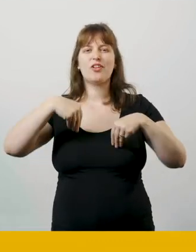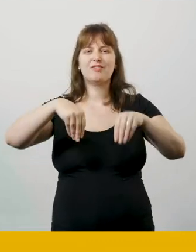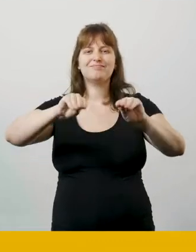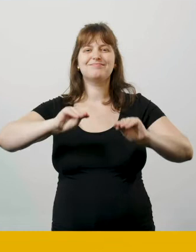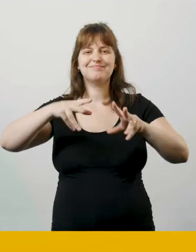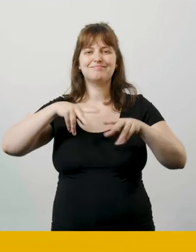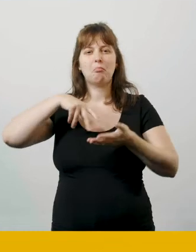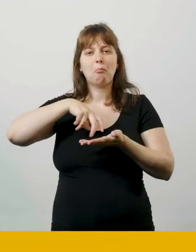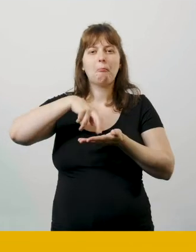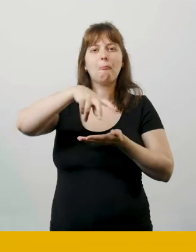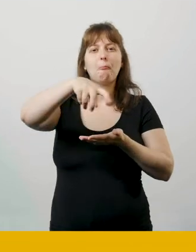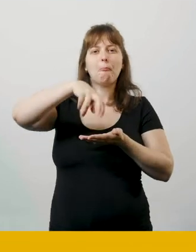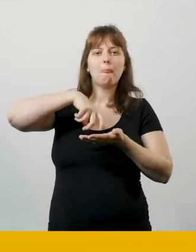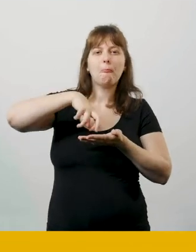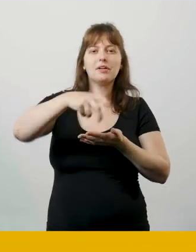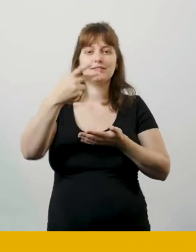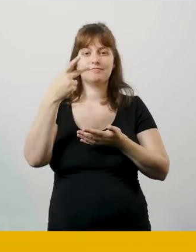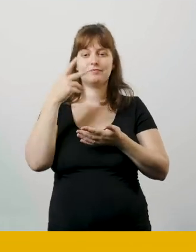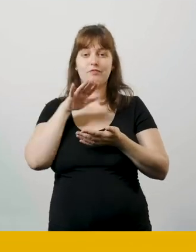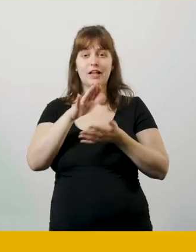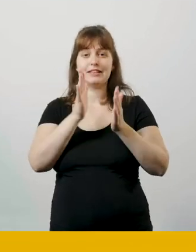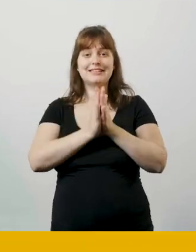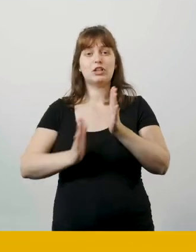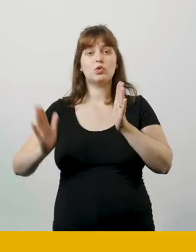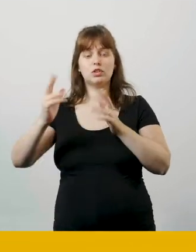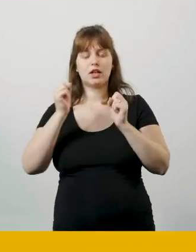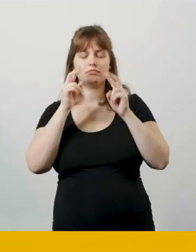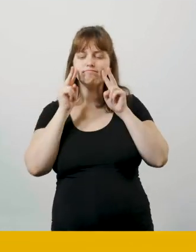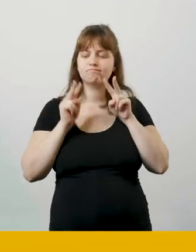that season which